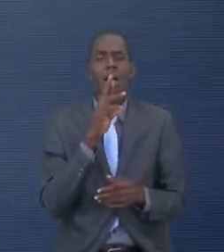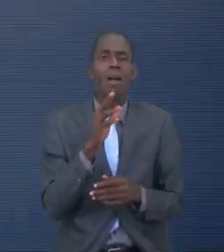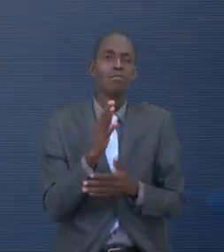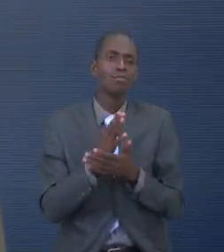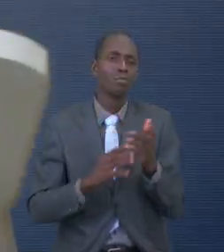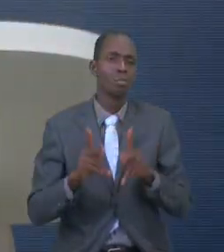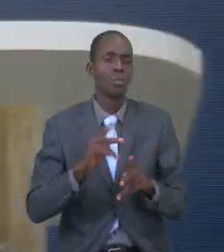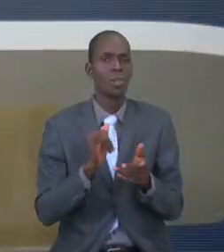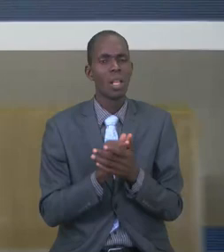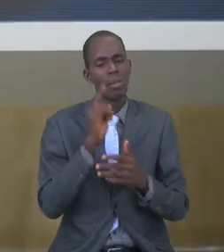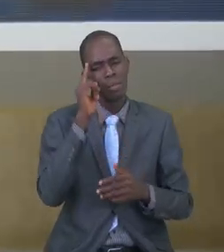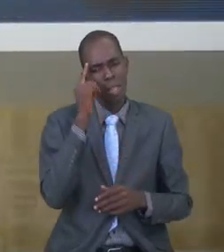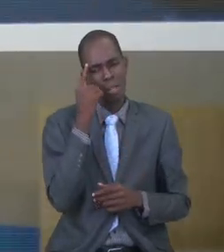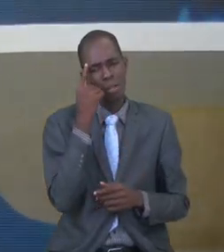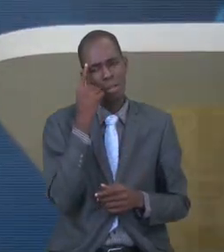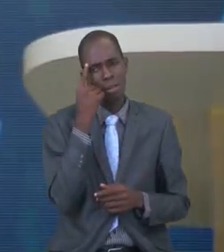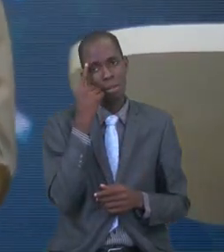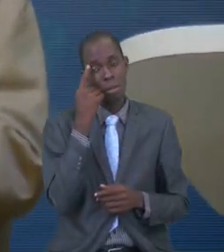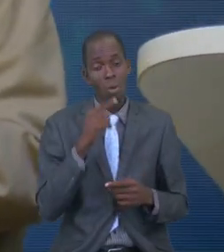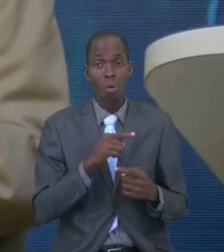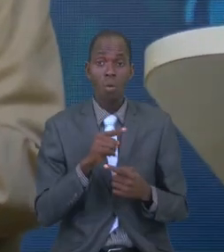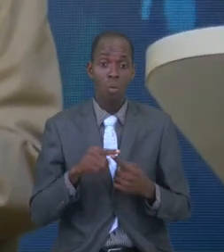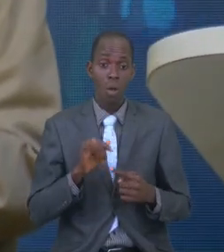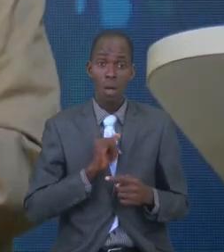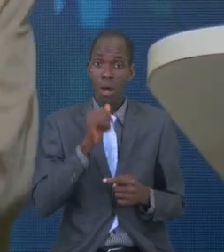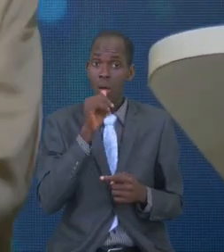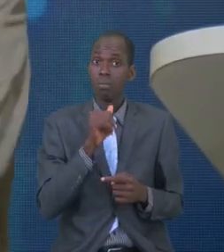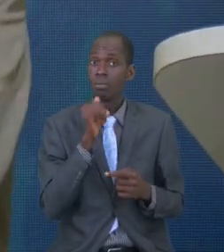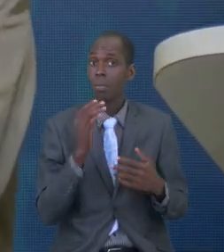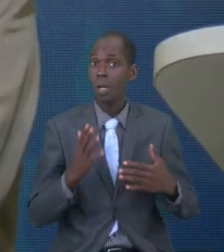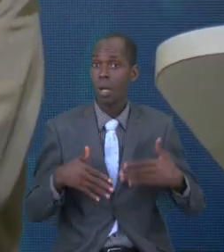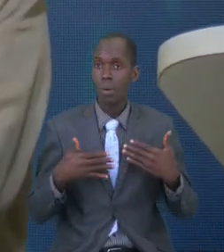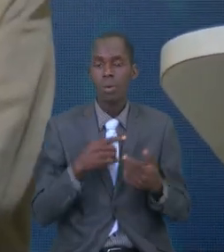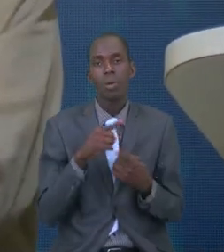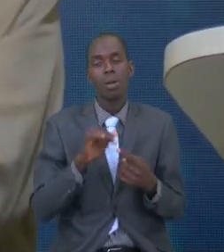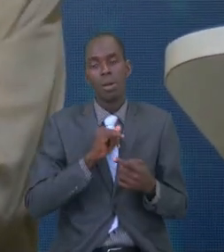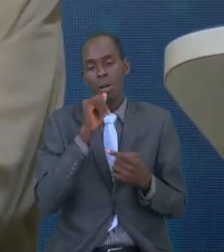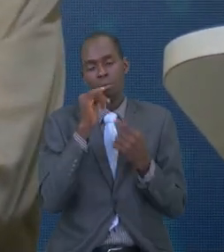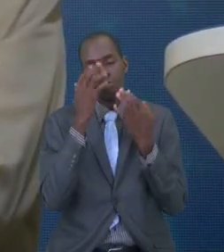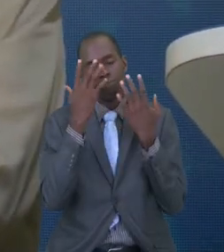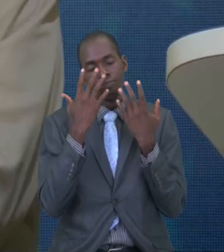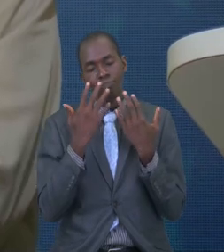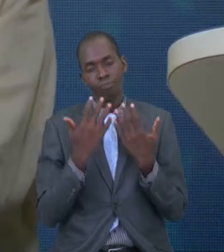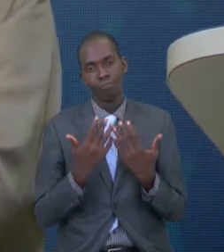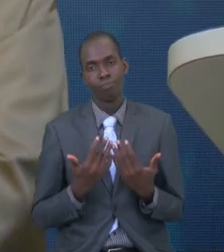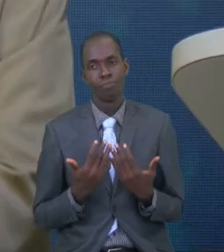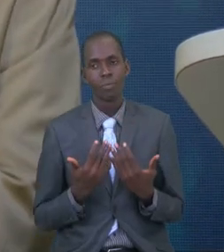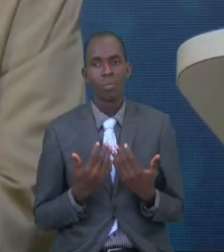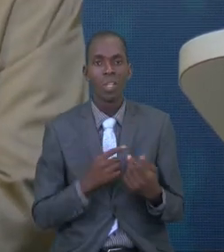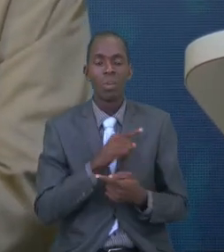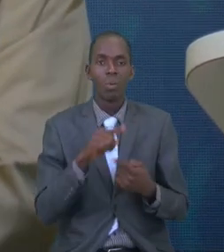think, when I'm not happy, when I'm sad, when